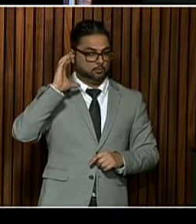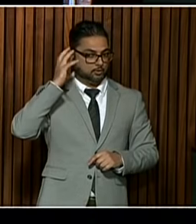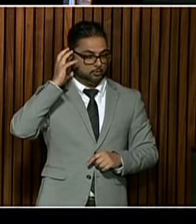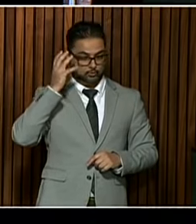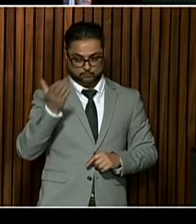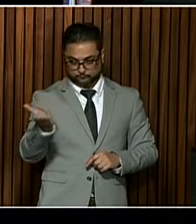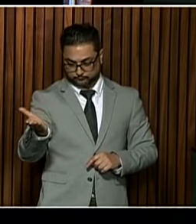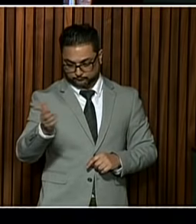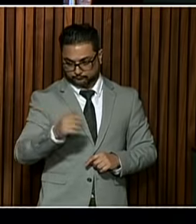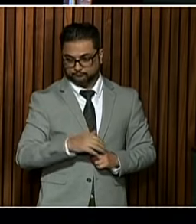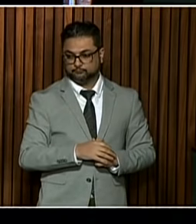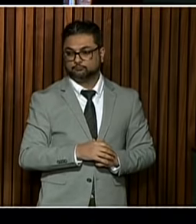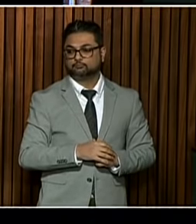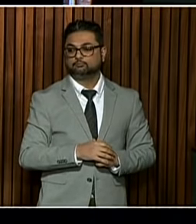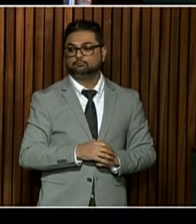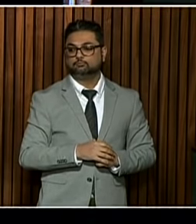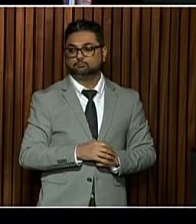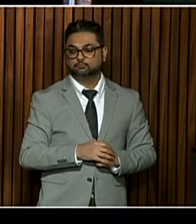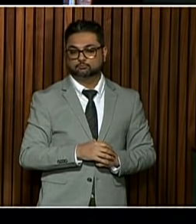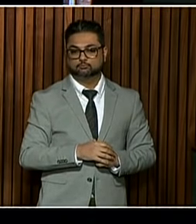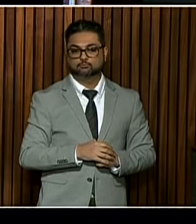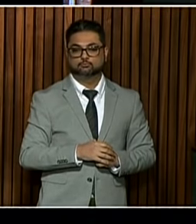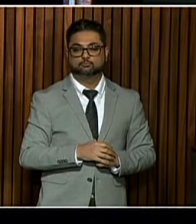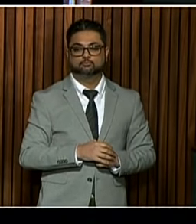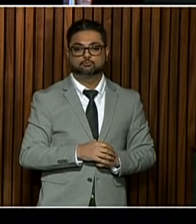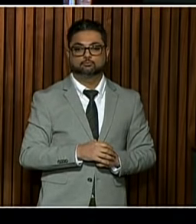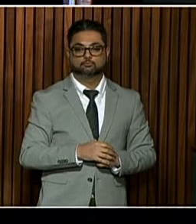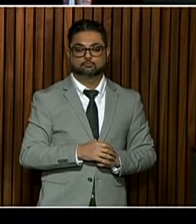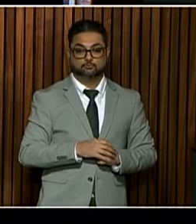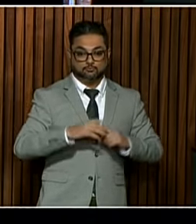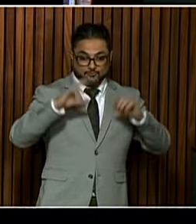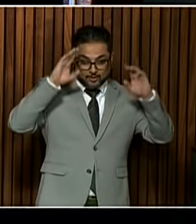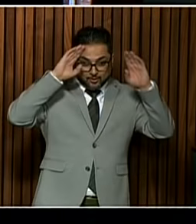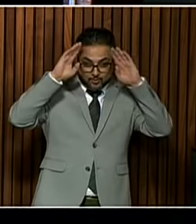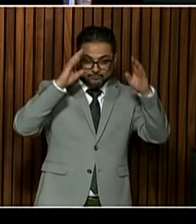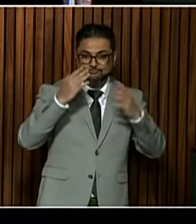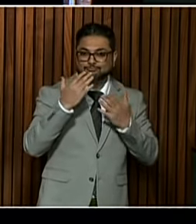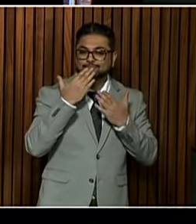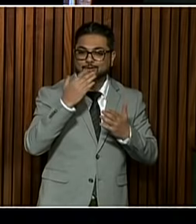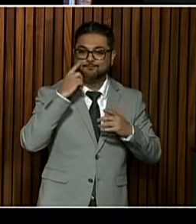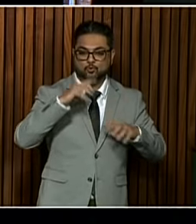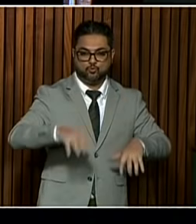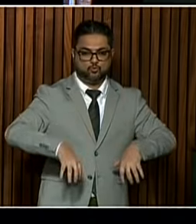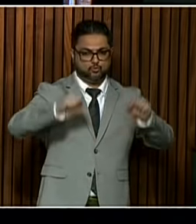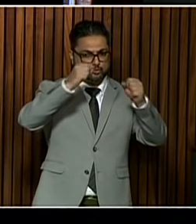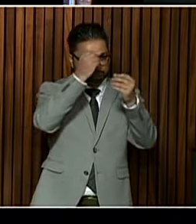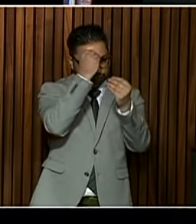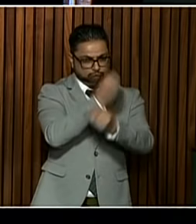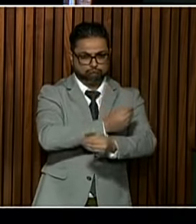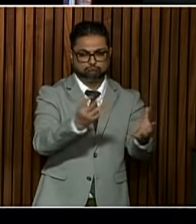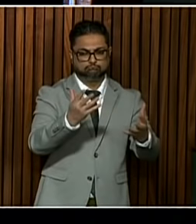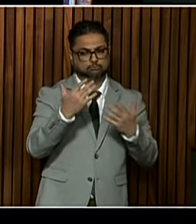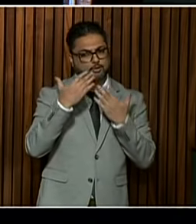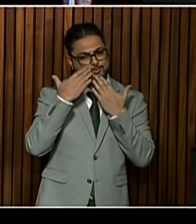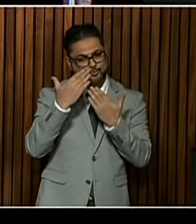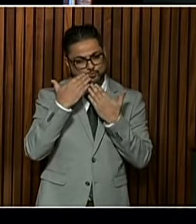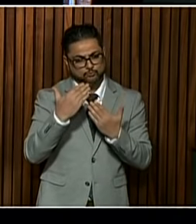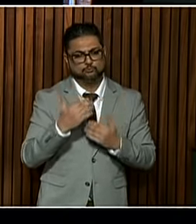Hi. First of all, thank you for doing this, and thank you, Dr. Williams and Dr. Yaffe, for taking my